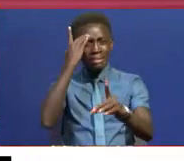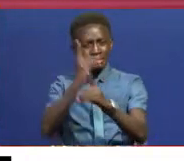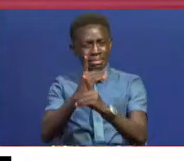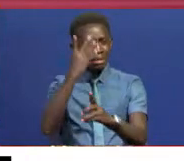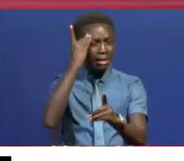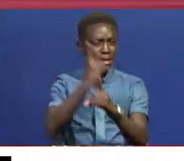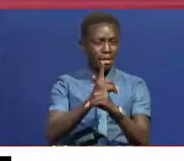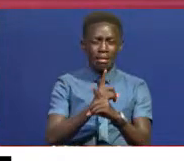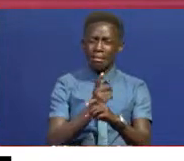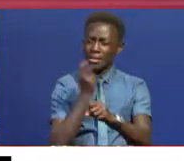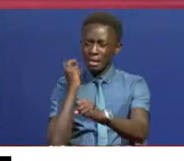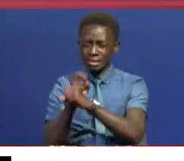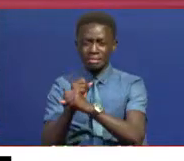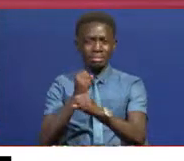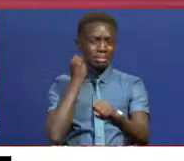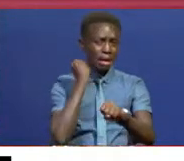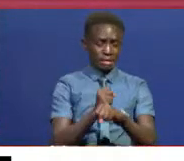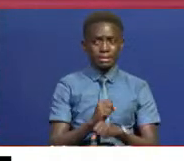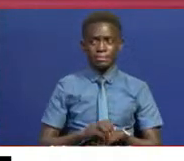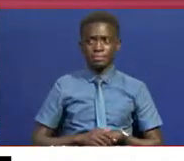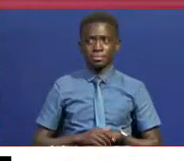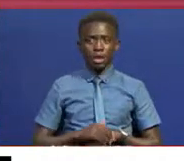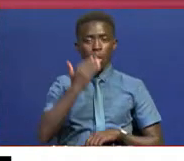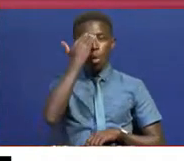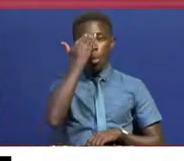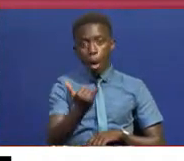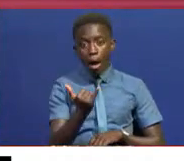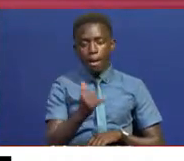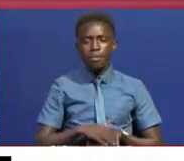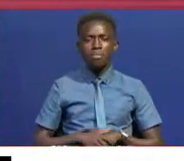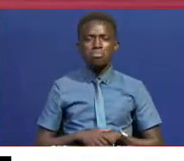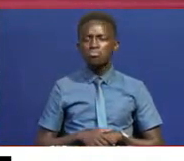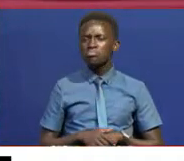because the status of the economy that was